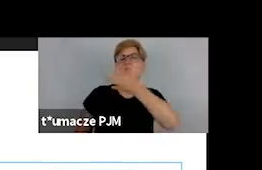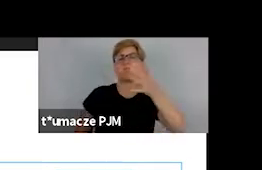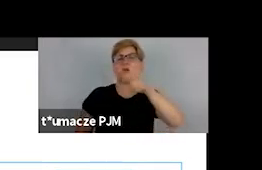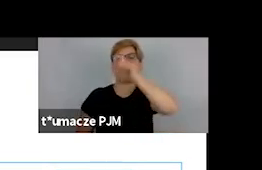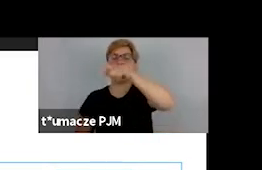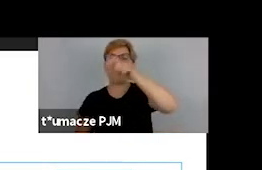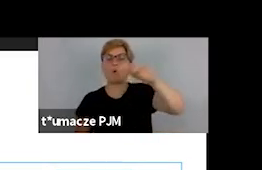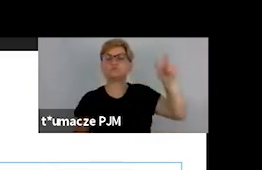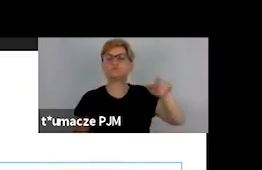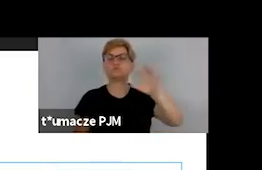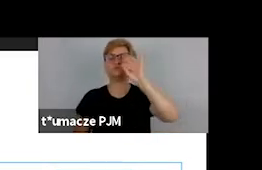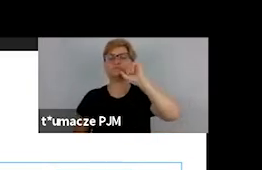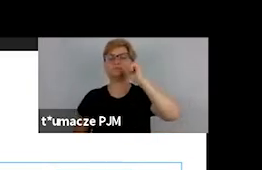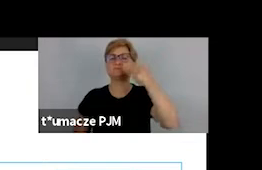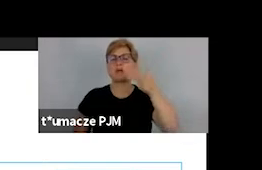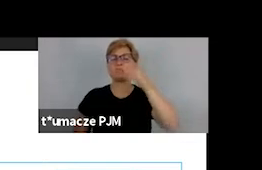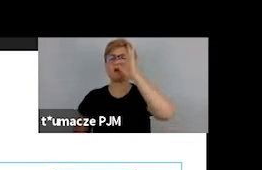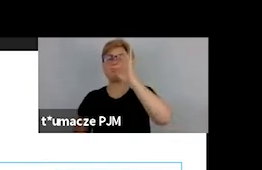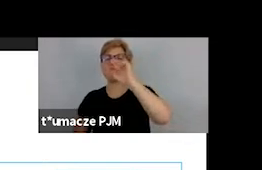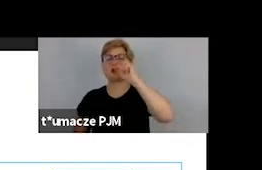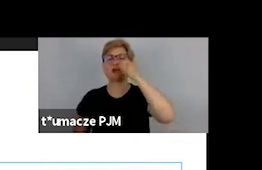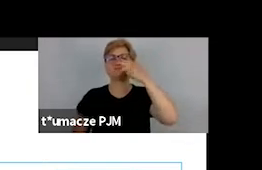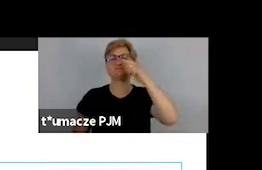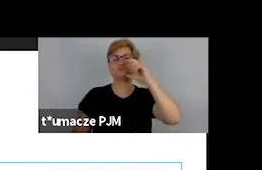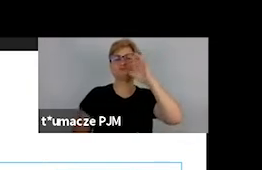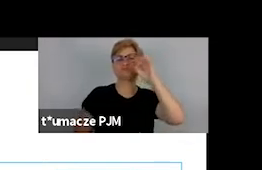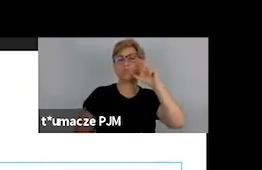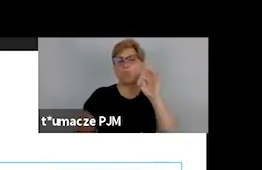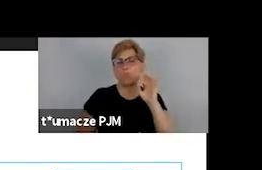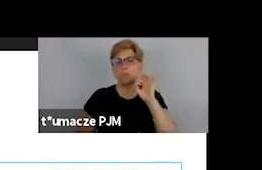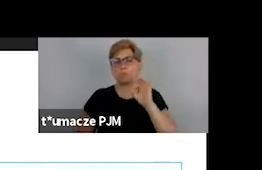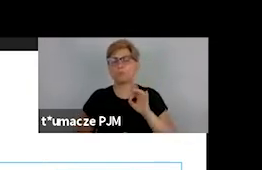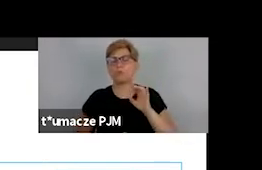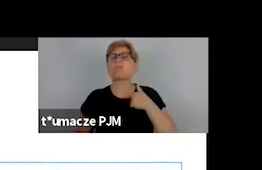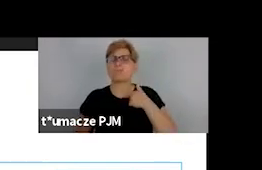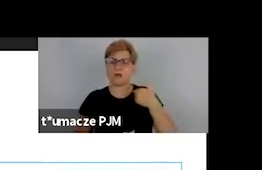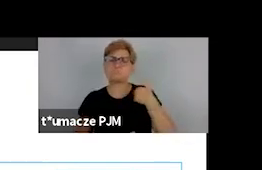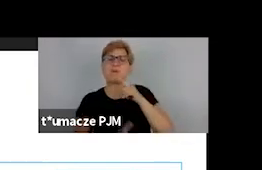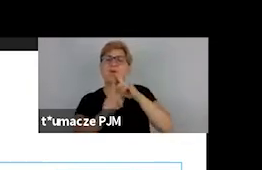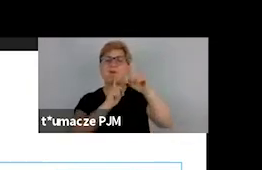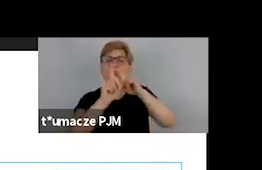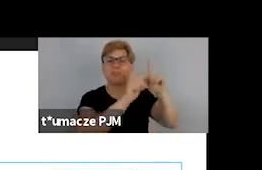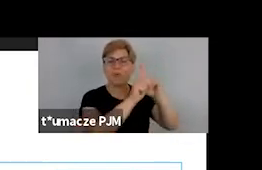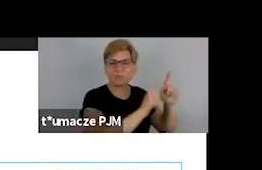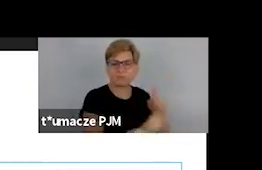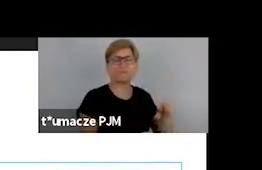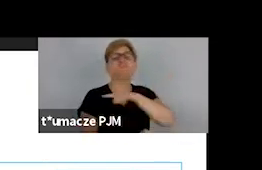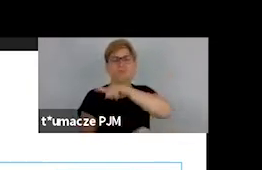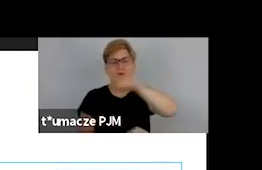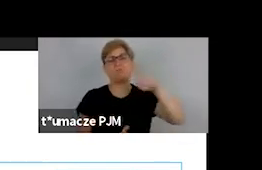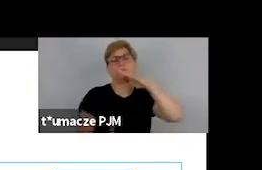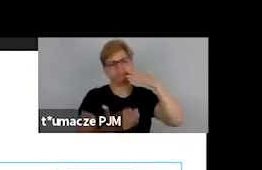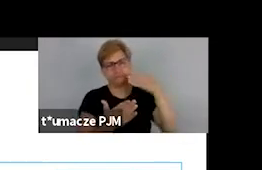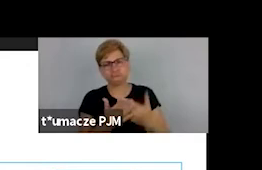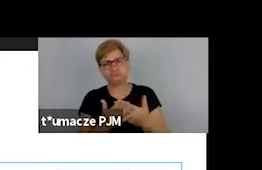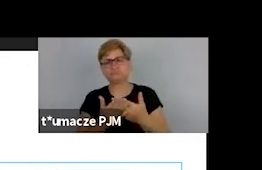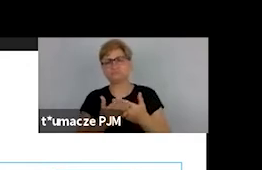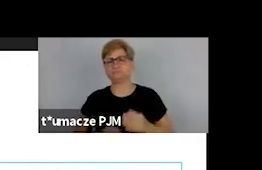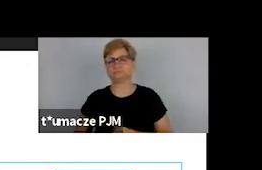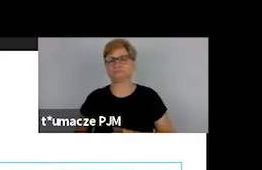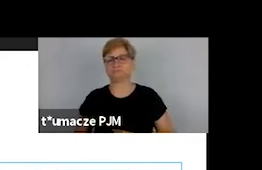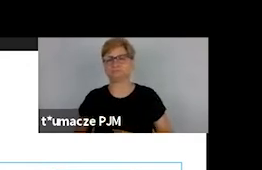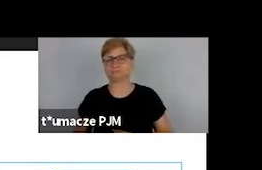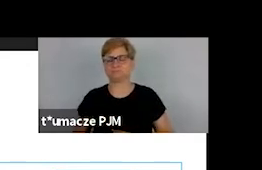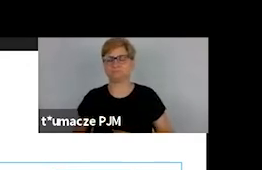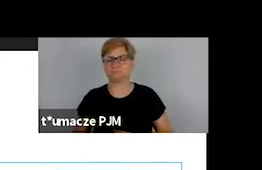anyone how destructive violence is because I experienced it and I watched it. And I told myself I would never be that man, and now